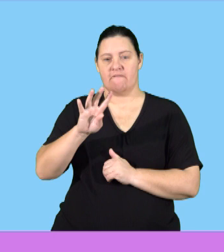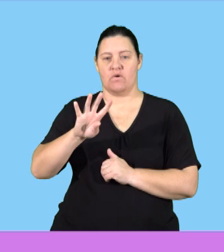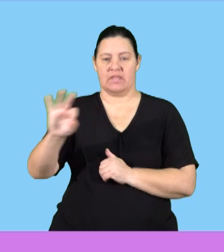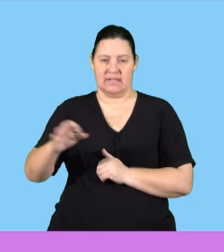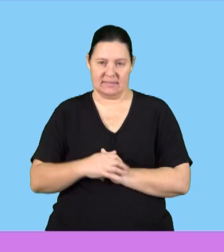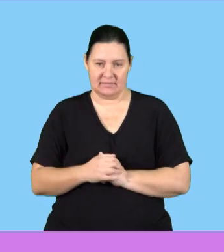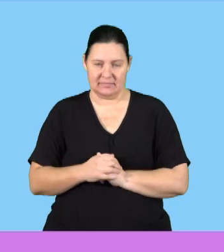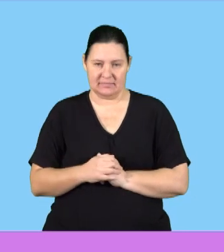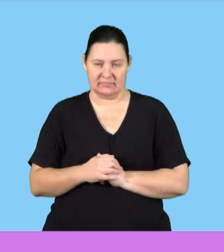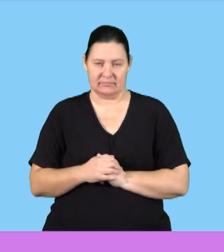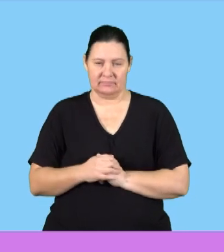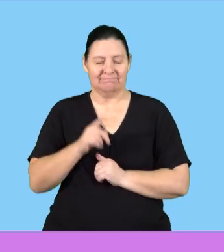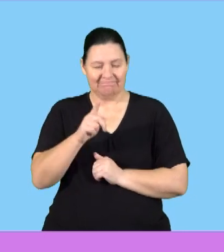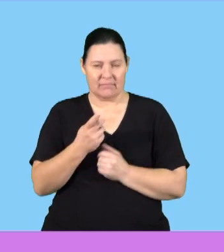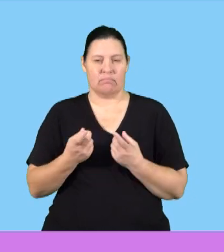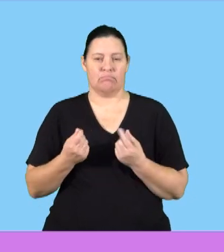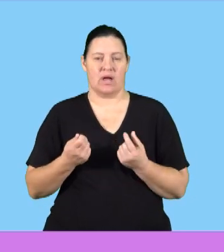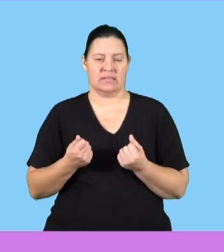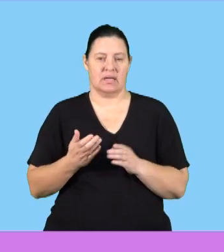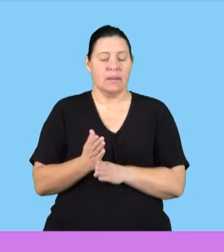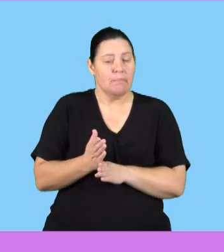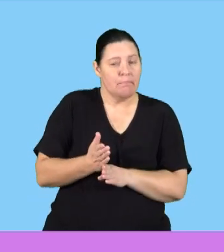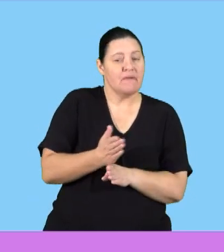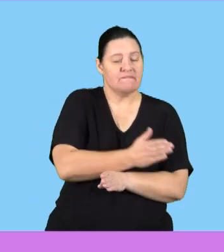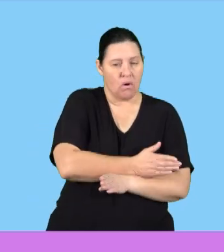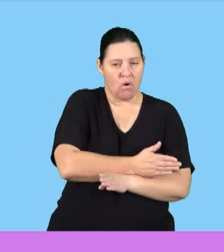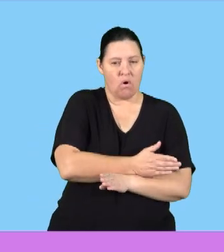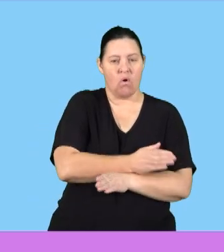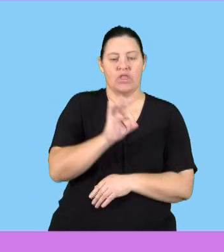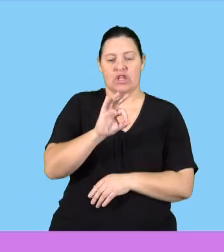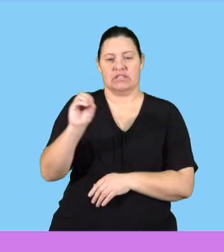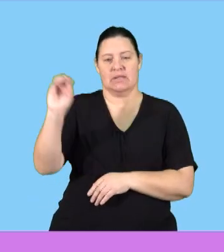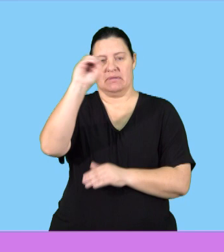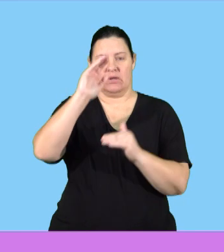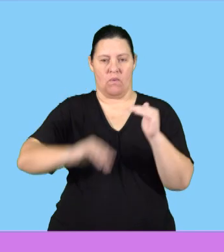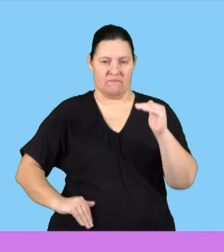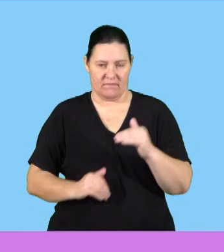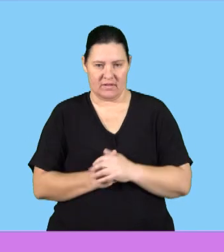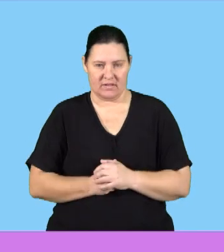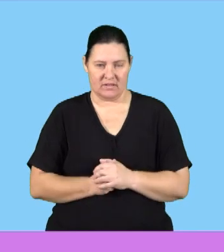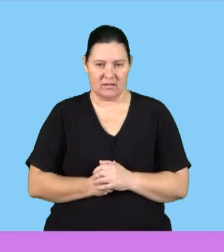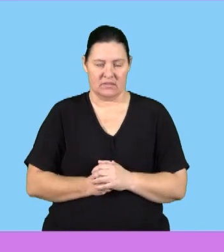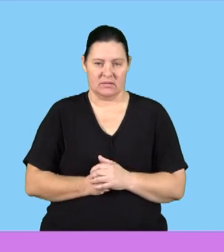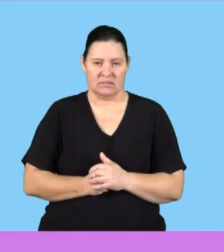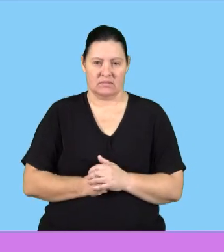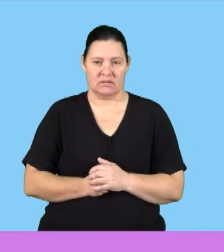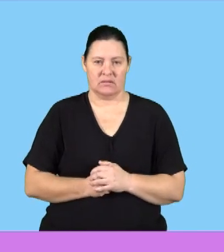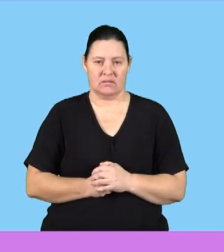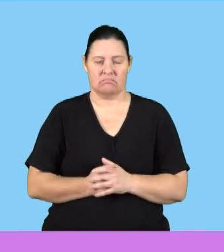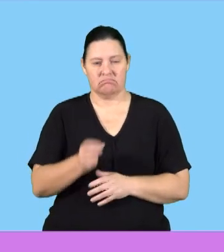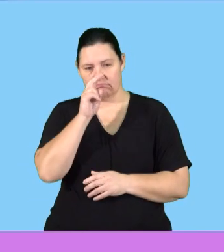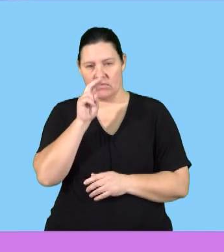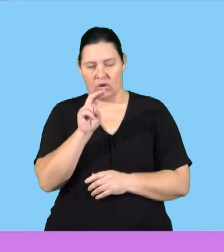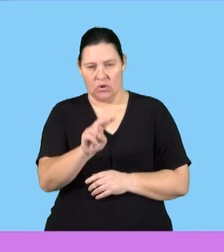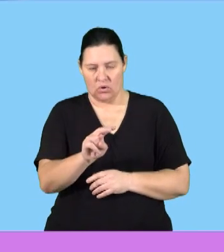18,571 rand 43. This was the price before the 30% reduction. So now let us